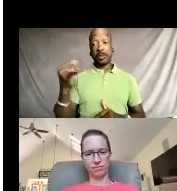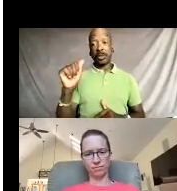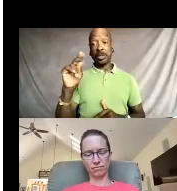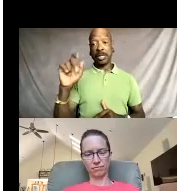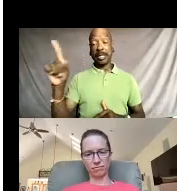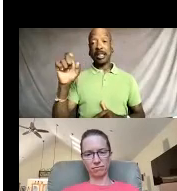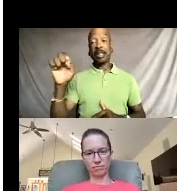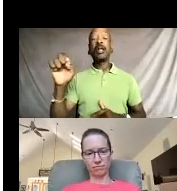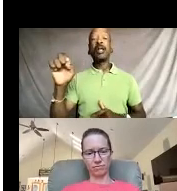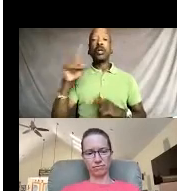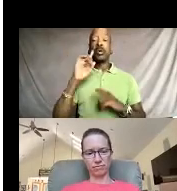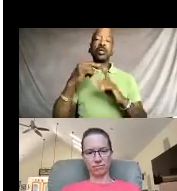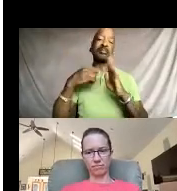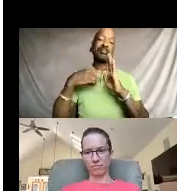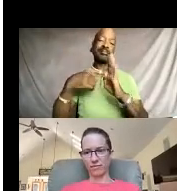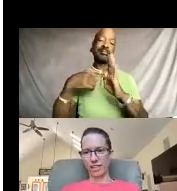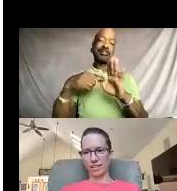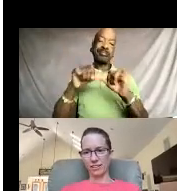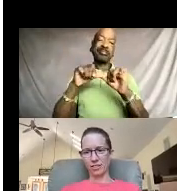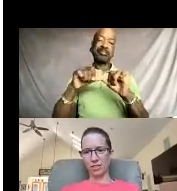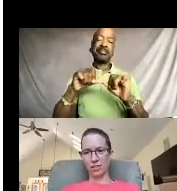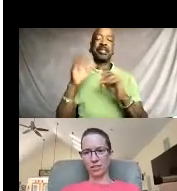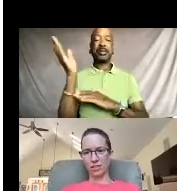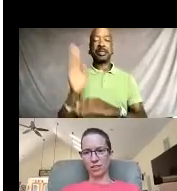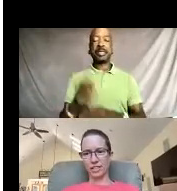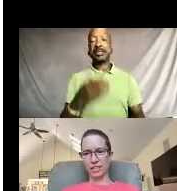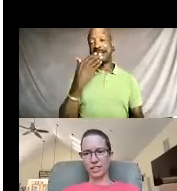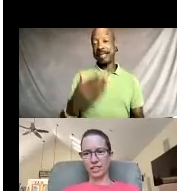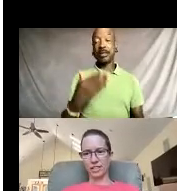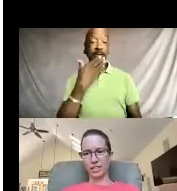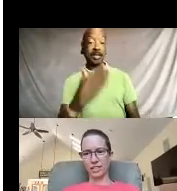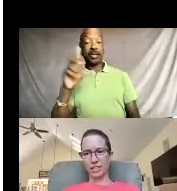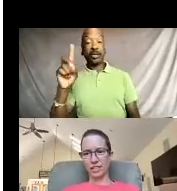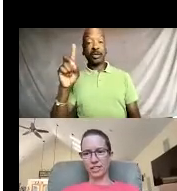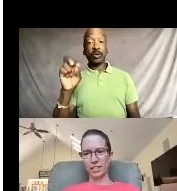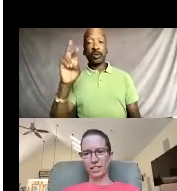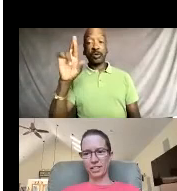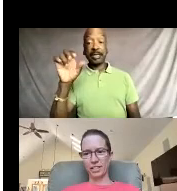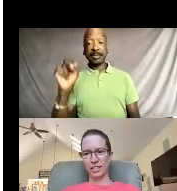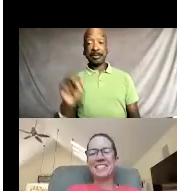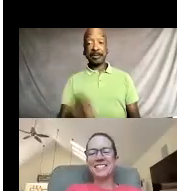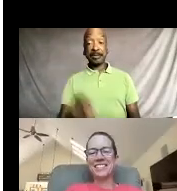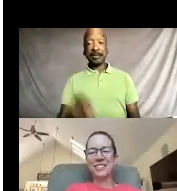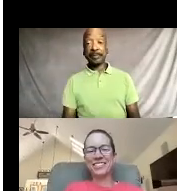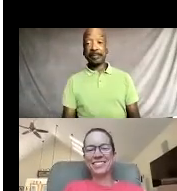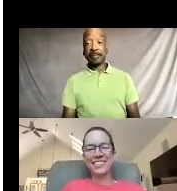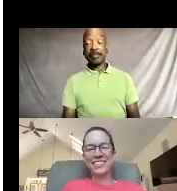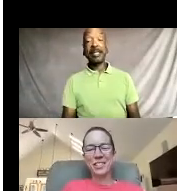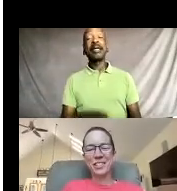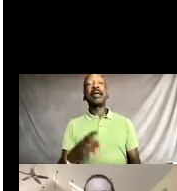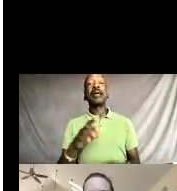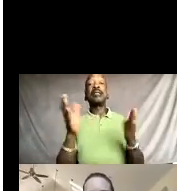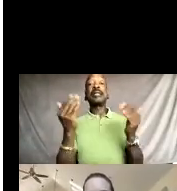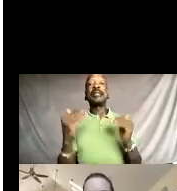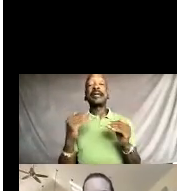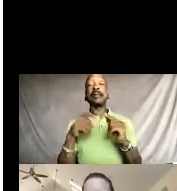of this presentation. Thank you. Thanks, Dorian. My thing about this presentation is seeing